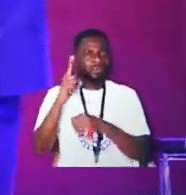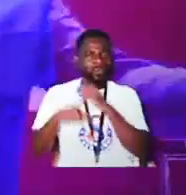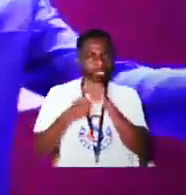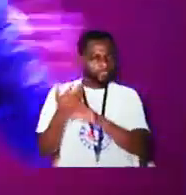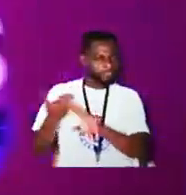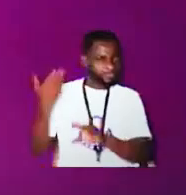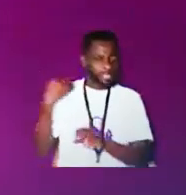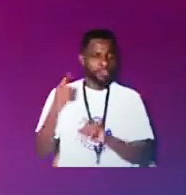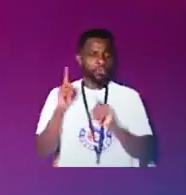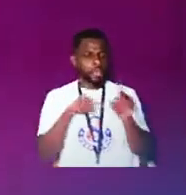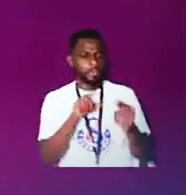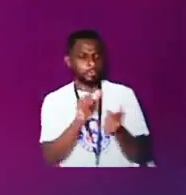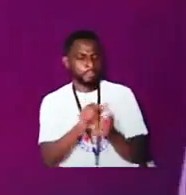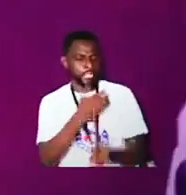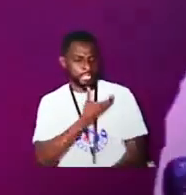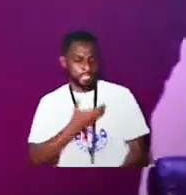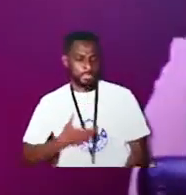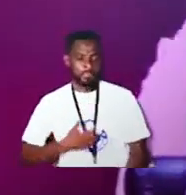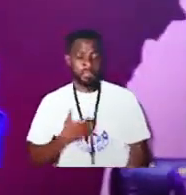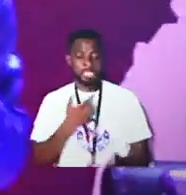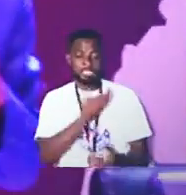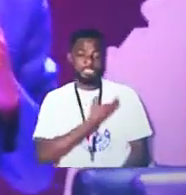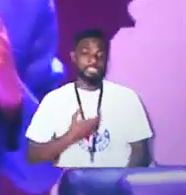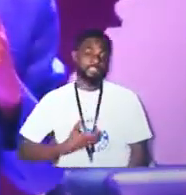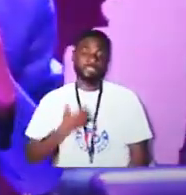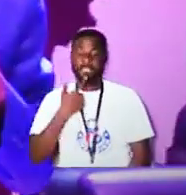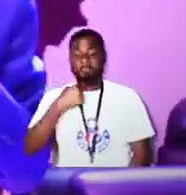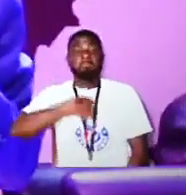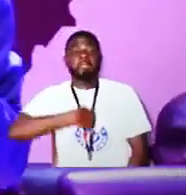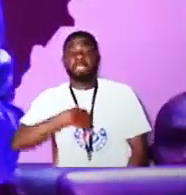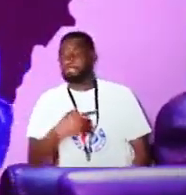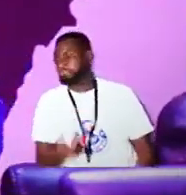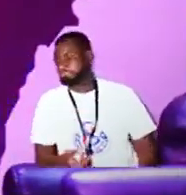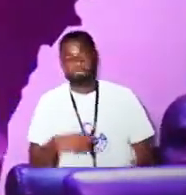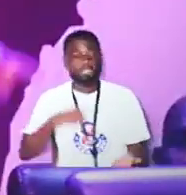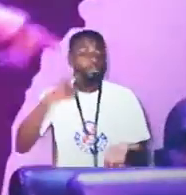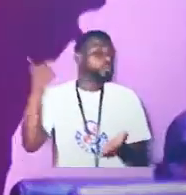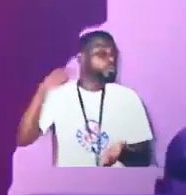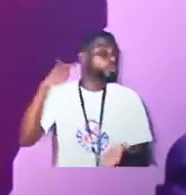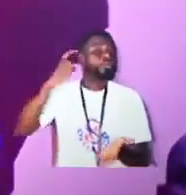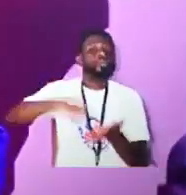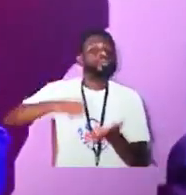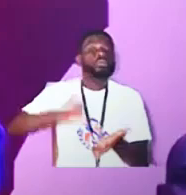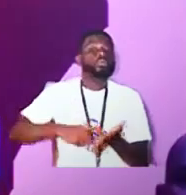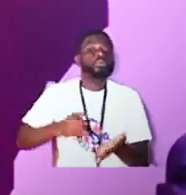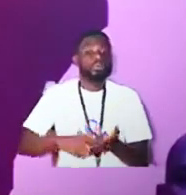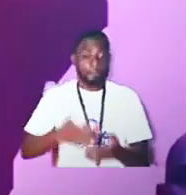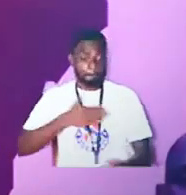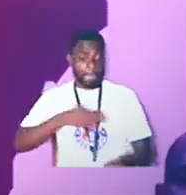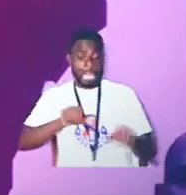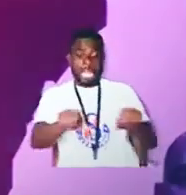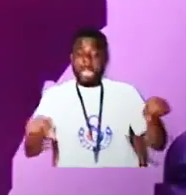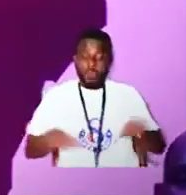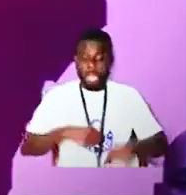we went to this chief and the chief said, as for me, Maha, Galamsey, obi anya omi shieso